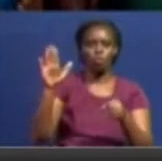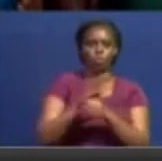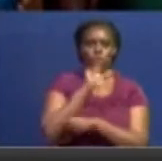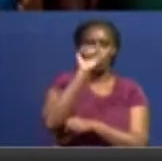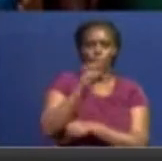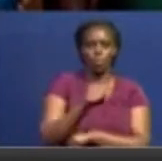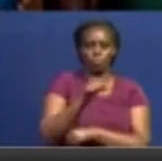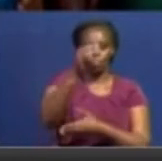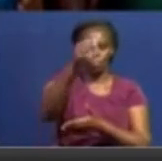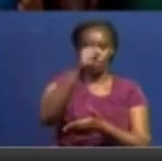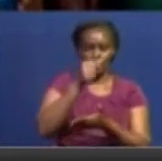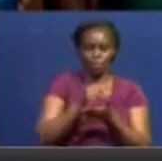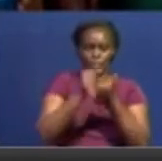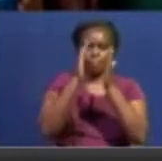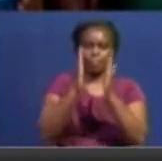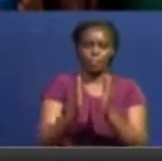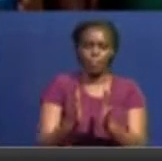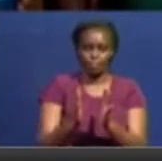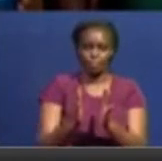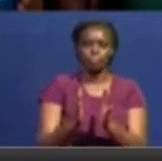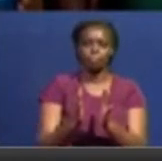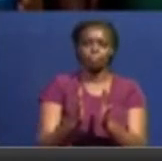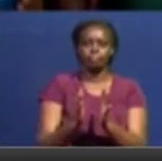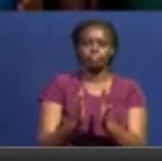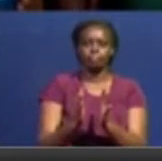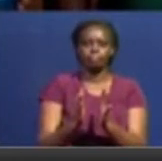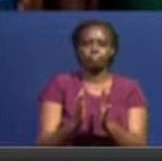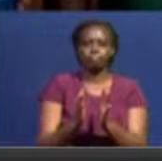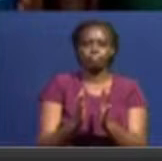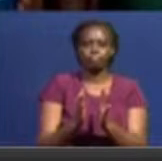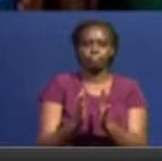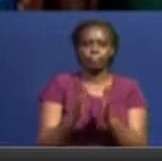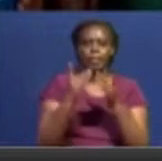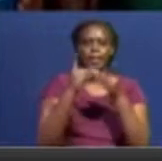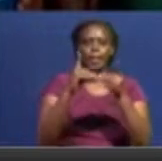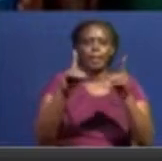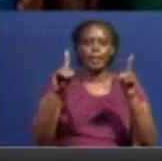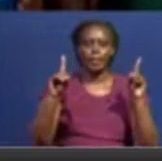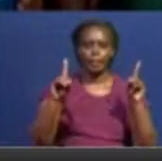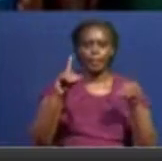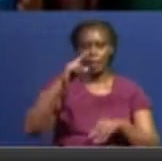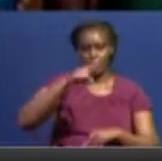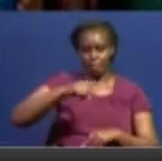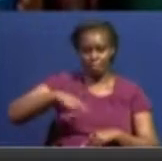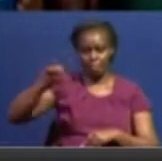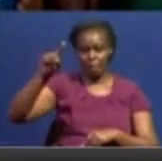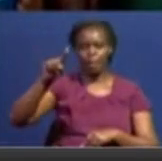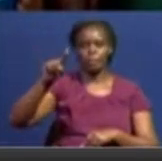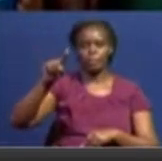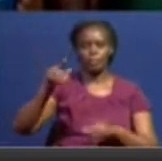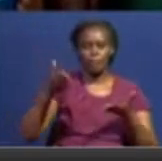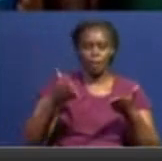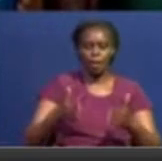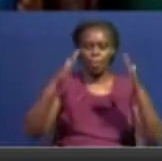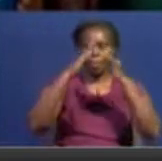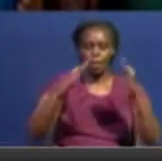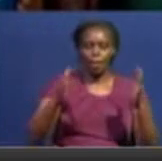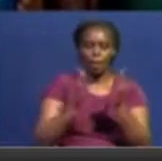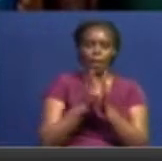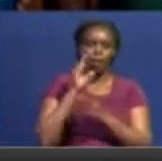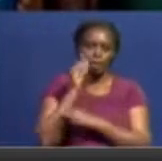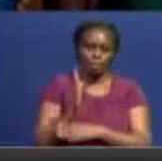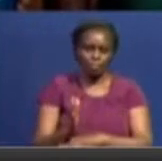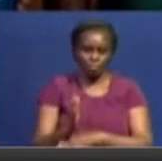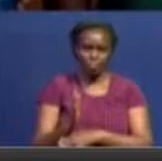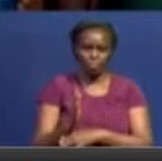the nomination is herewith declared passed by the House, and the Speaker